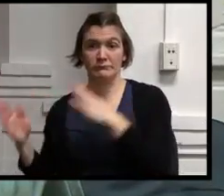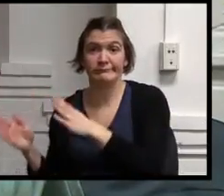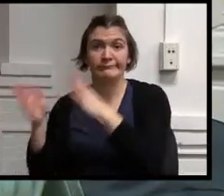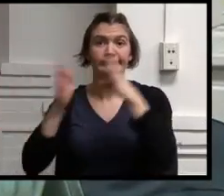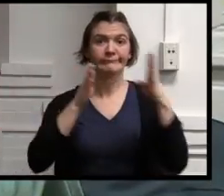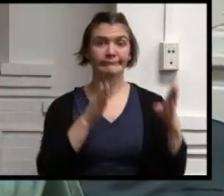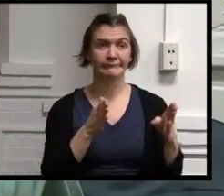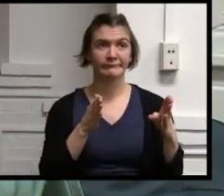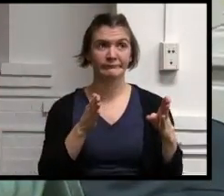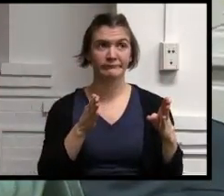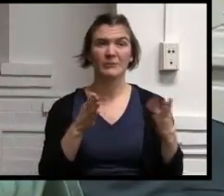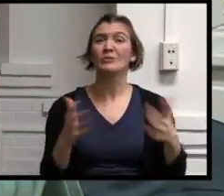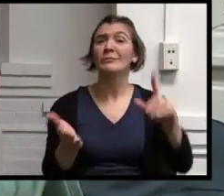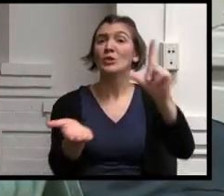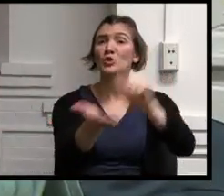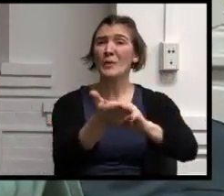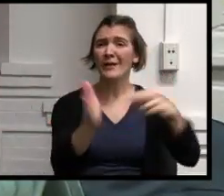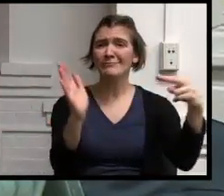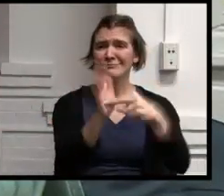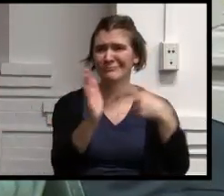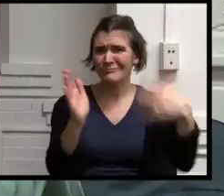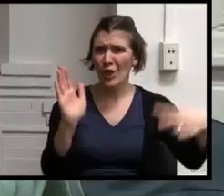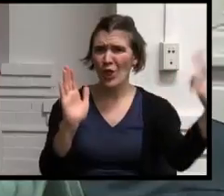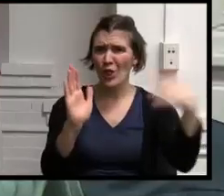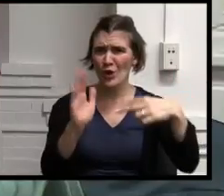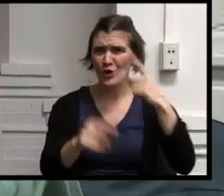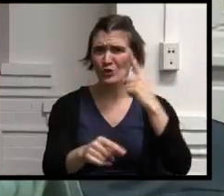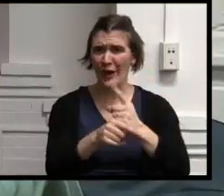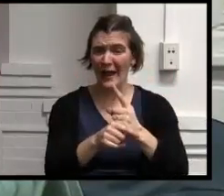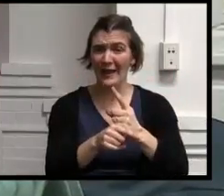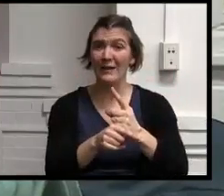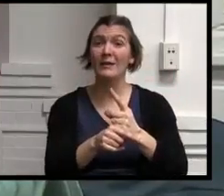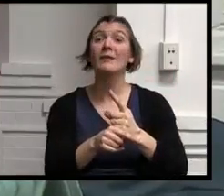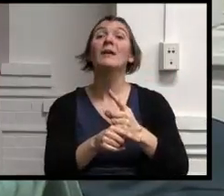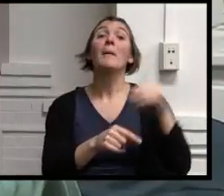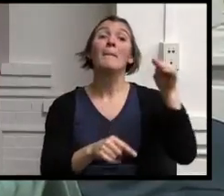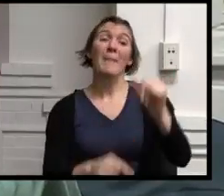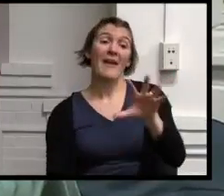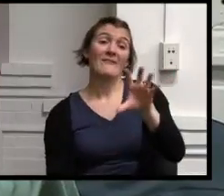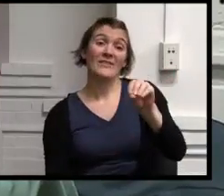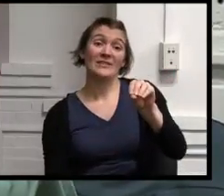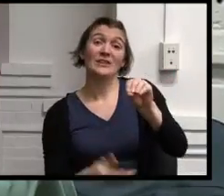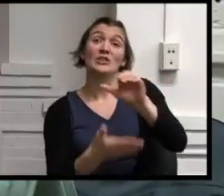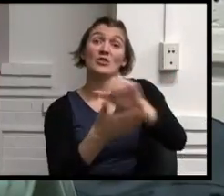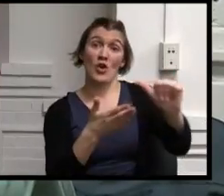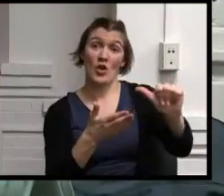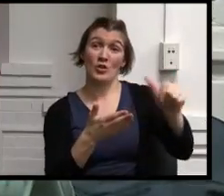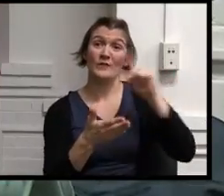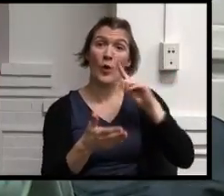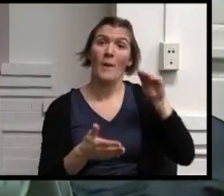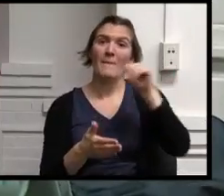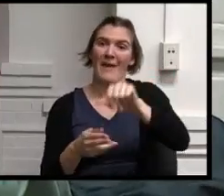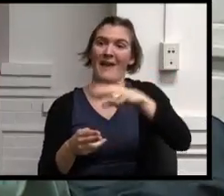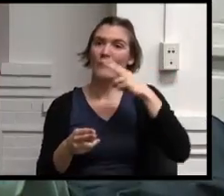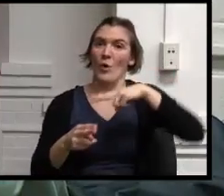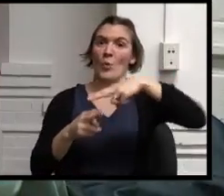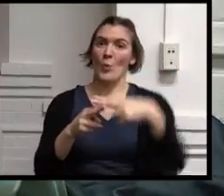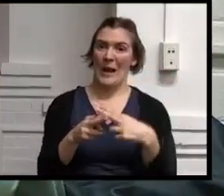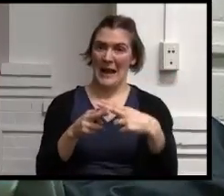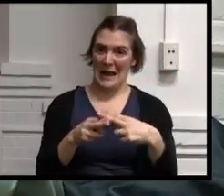And I think everybody read in the paper, the $50 tipping fee was voted on.